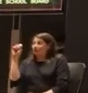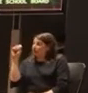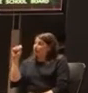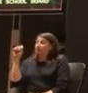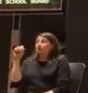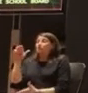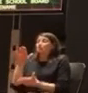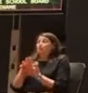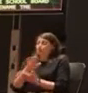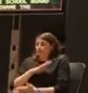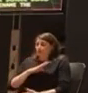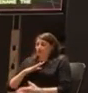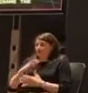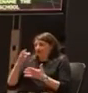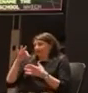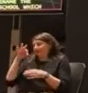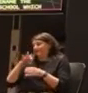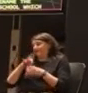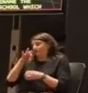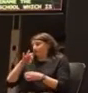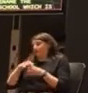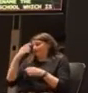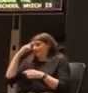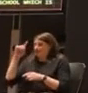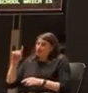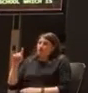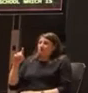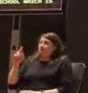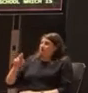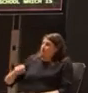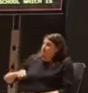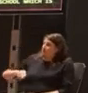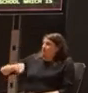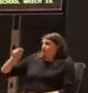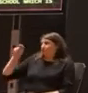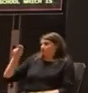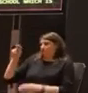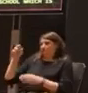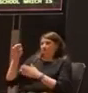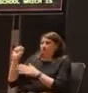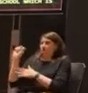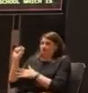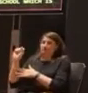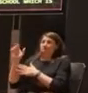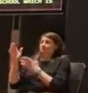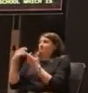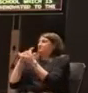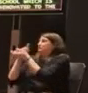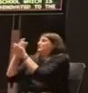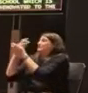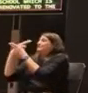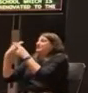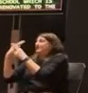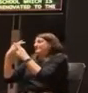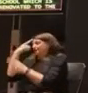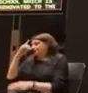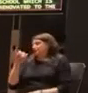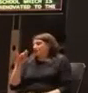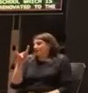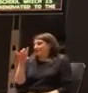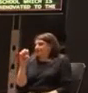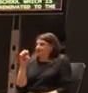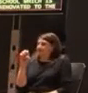Northgate School, which has just been renovated, to the James Baldwin School in honor of the